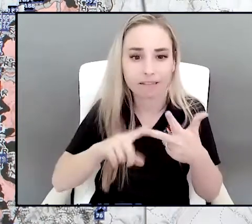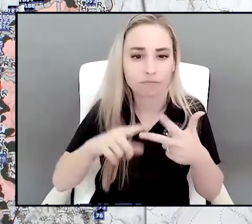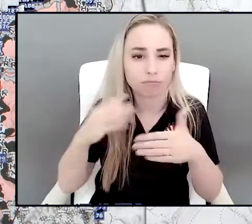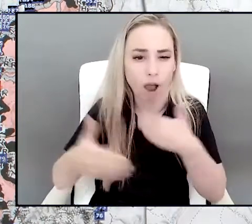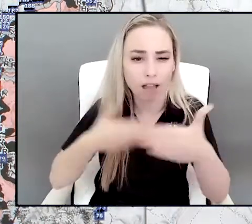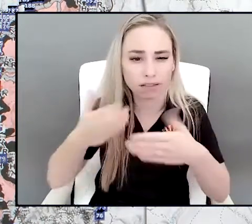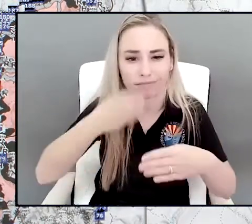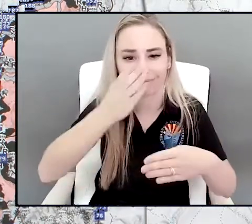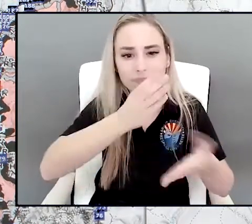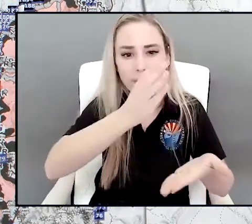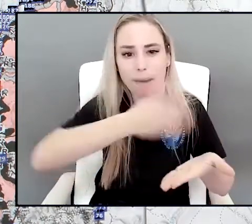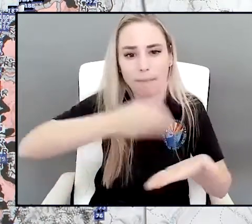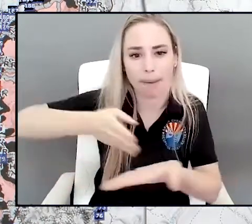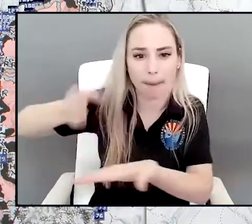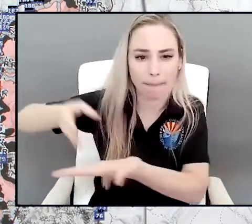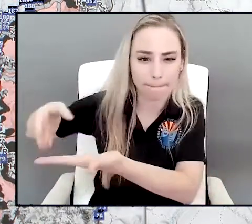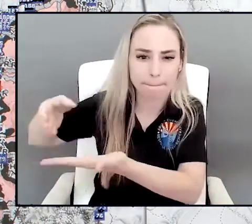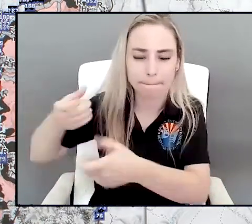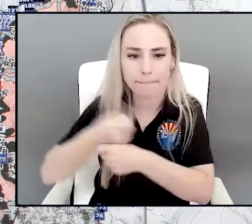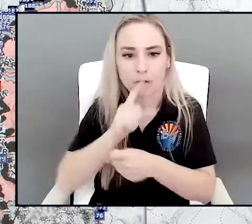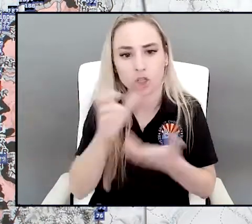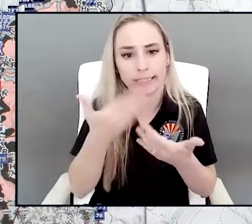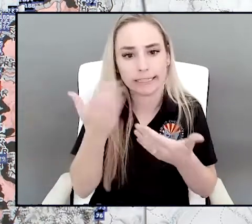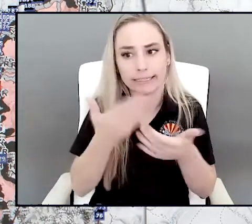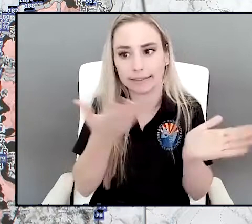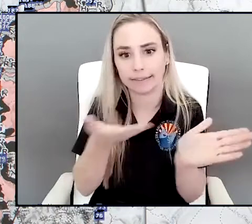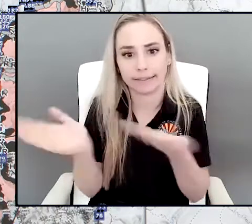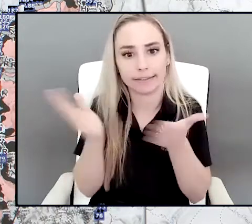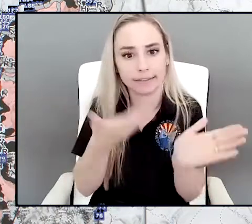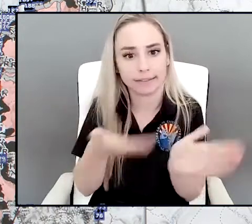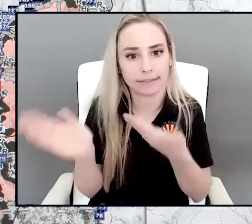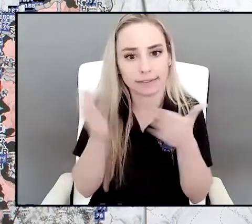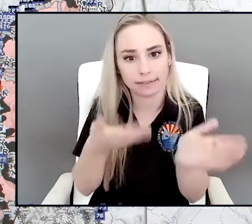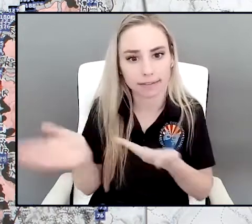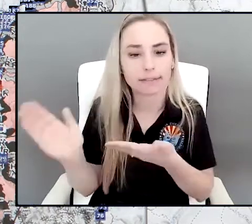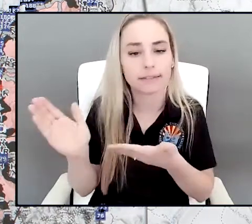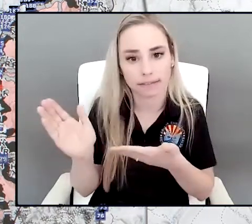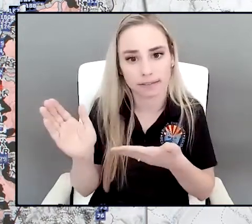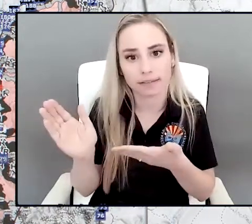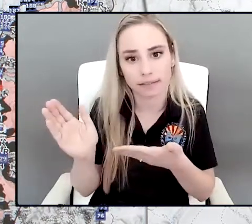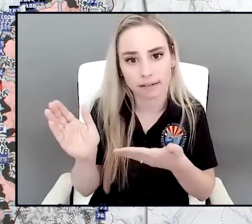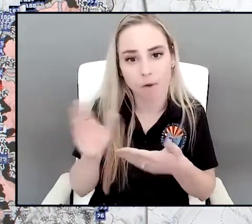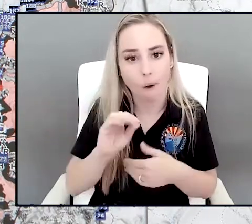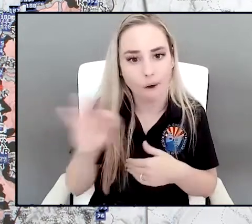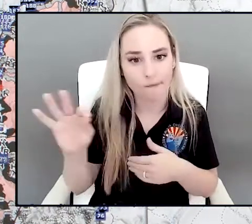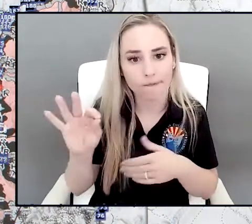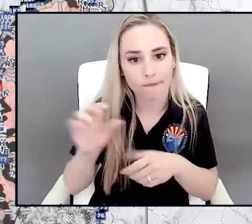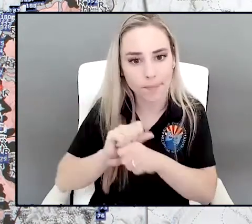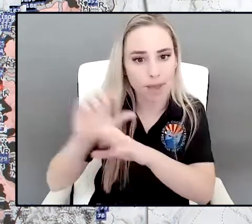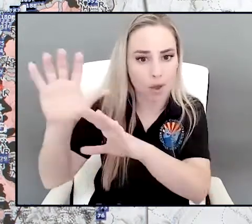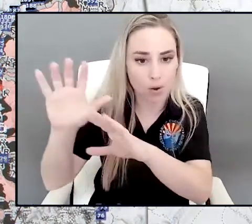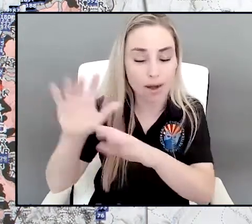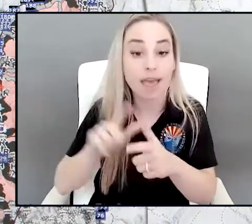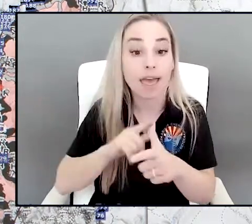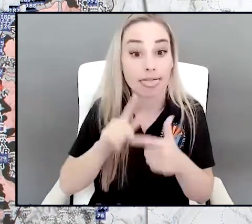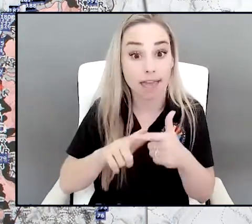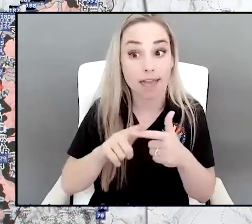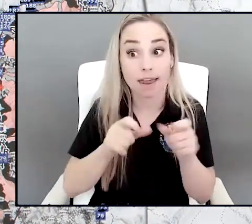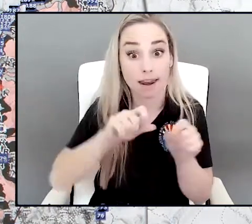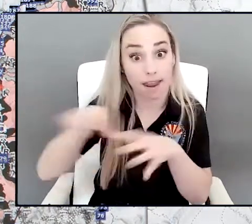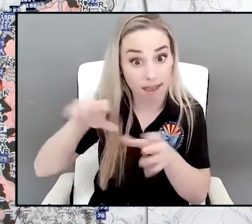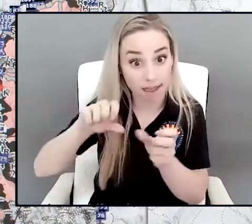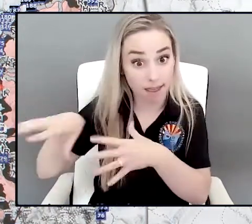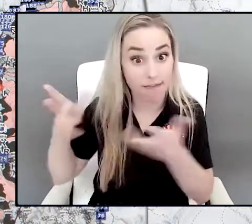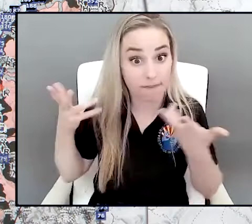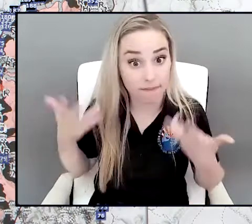then processing of that wood just to be able to get it off the hill, off of those lines and out of the way. And then at that point, then go